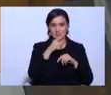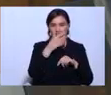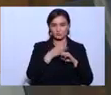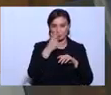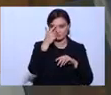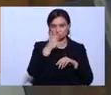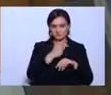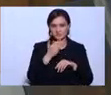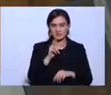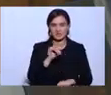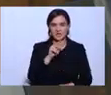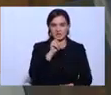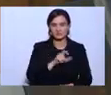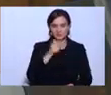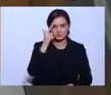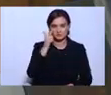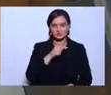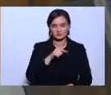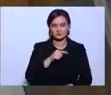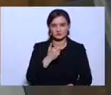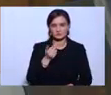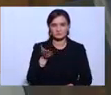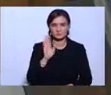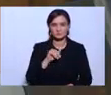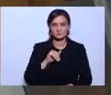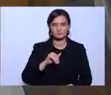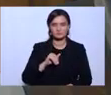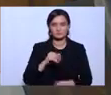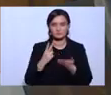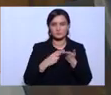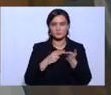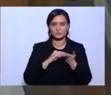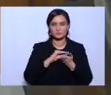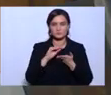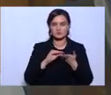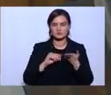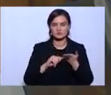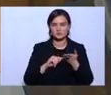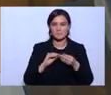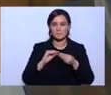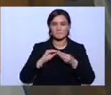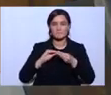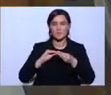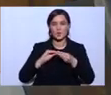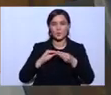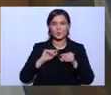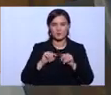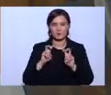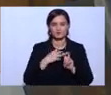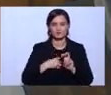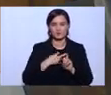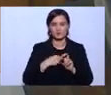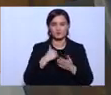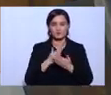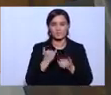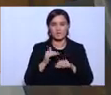friend. That's a very good point. We've looked at books in the past where friendship is a theme, and now we have loyalty as a theme, which